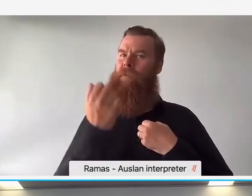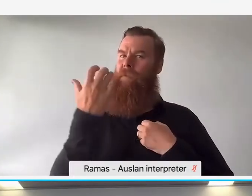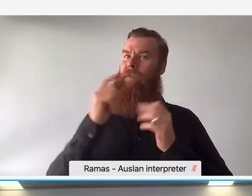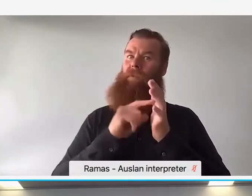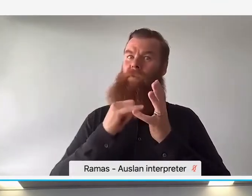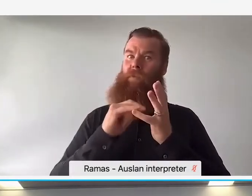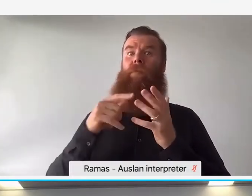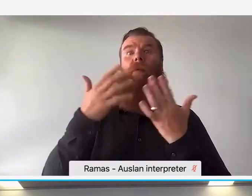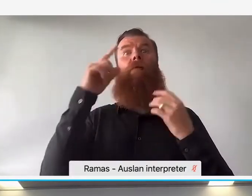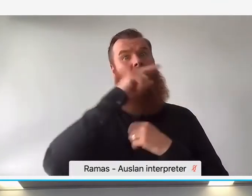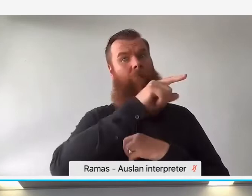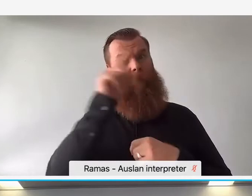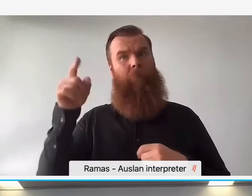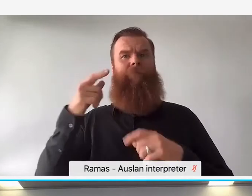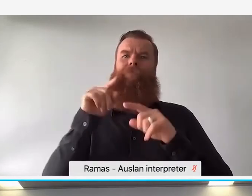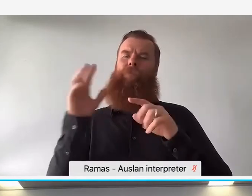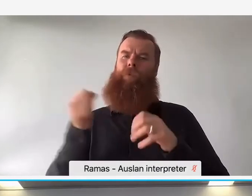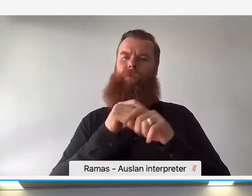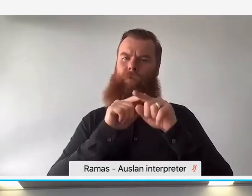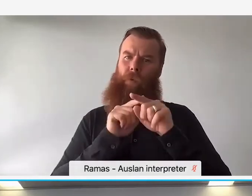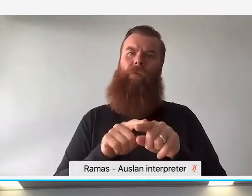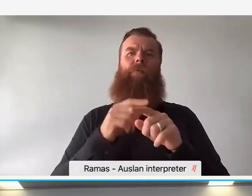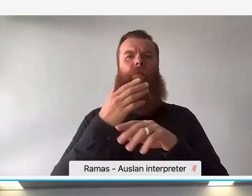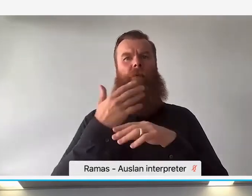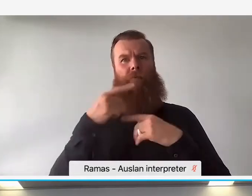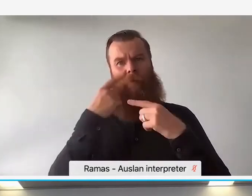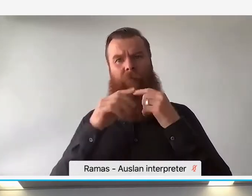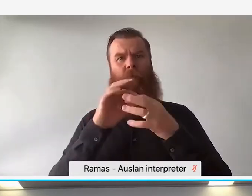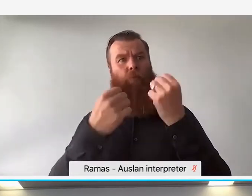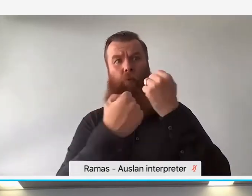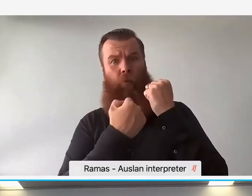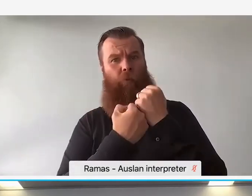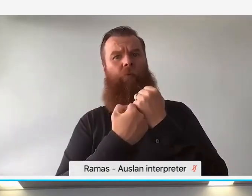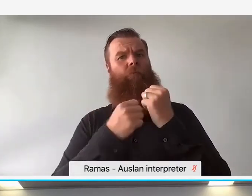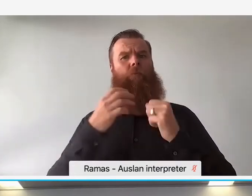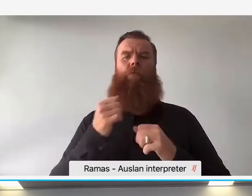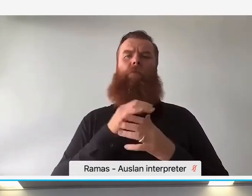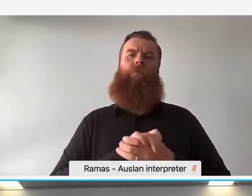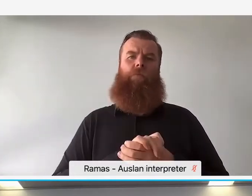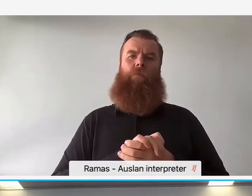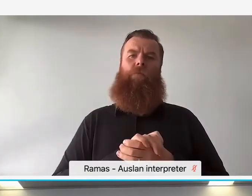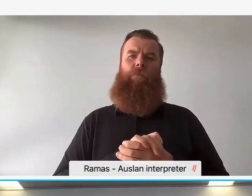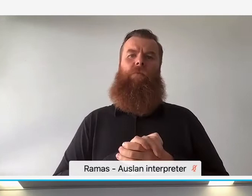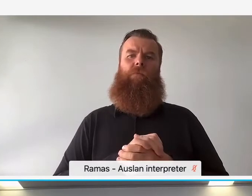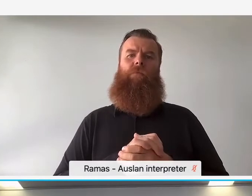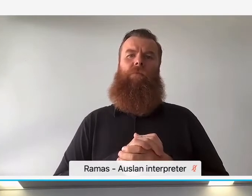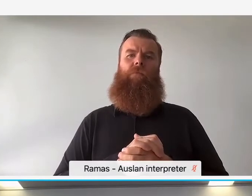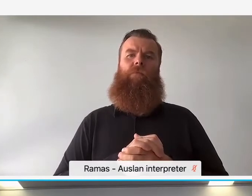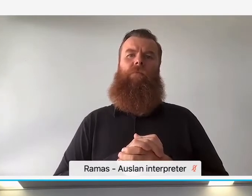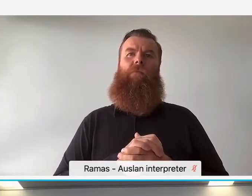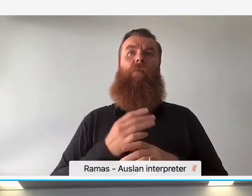and they rely heavily on others to support us in this program. We currently work on a